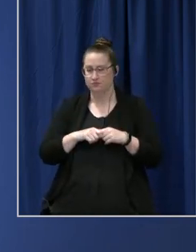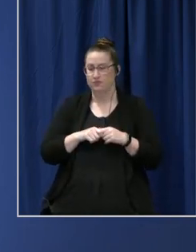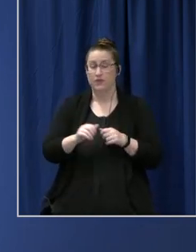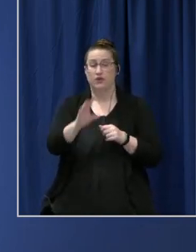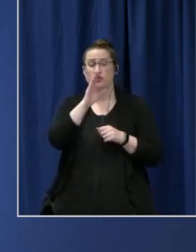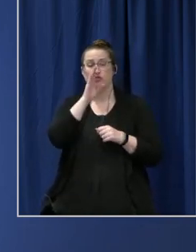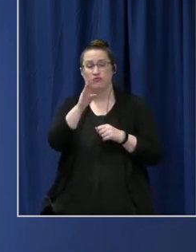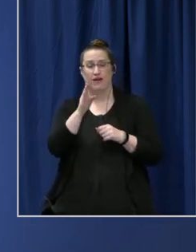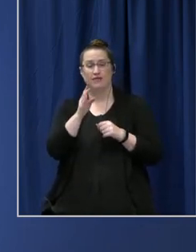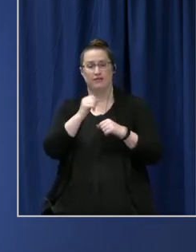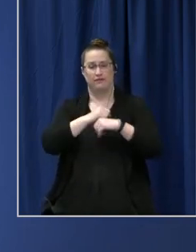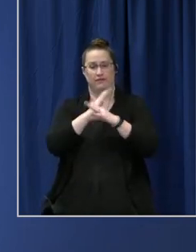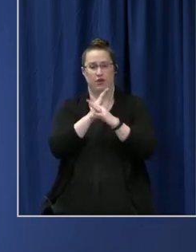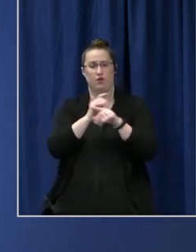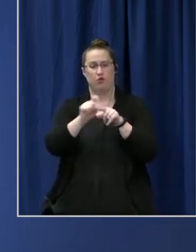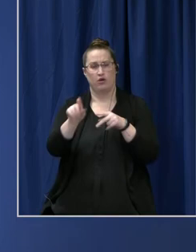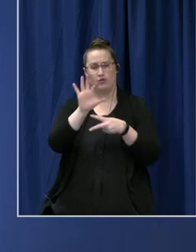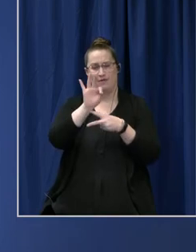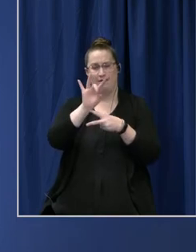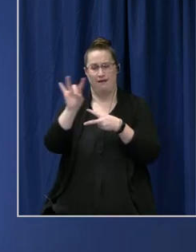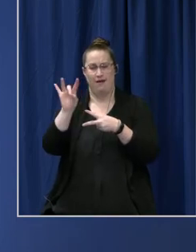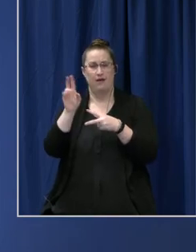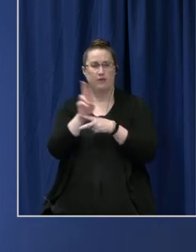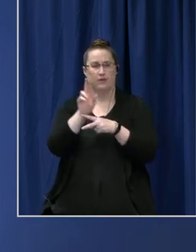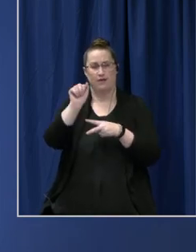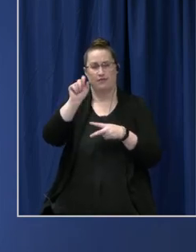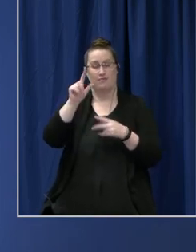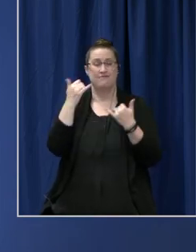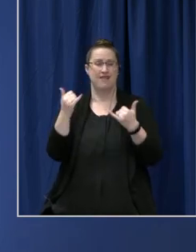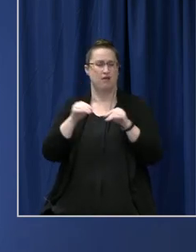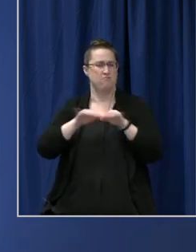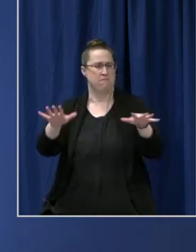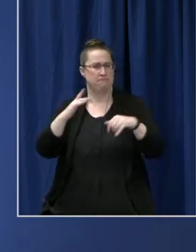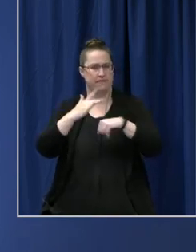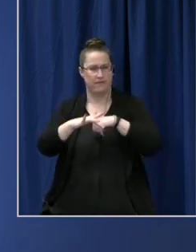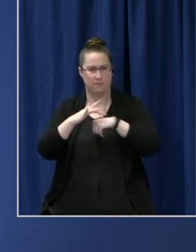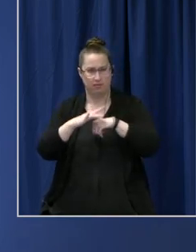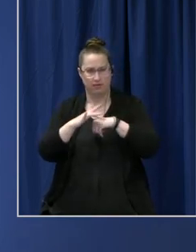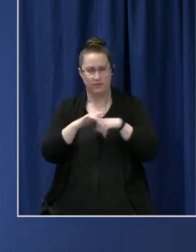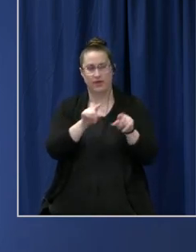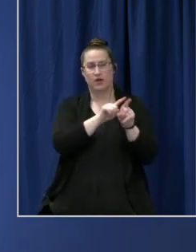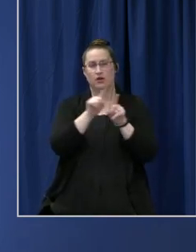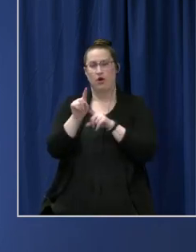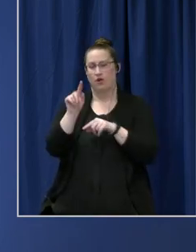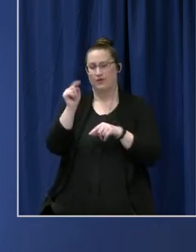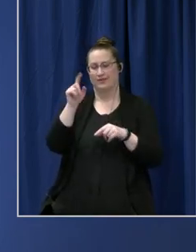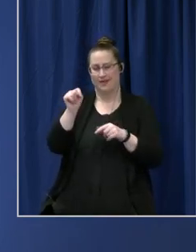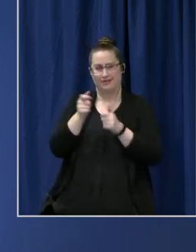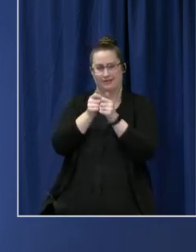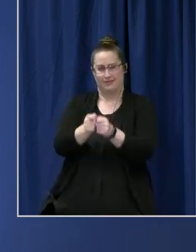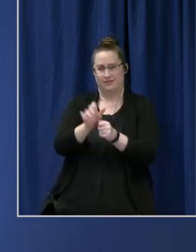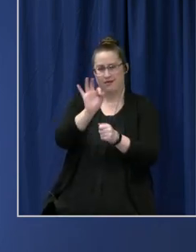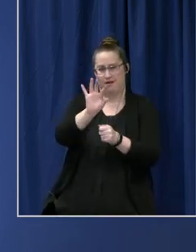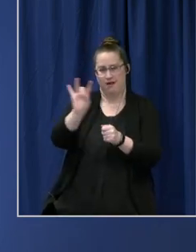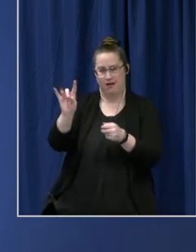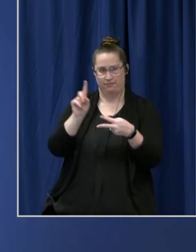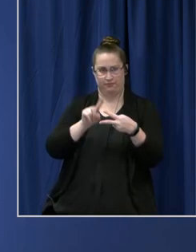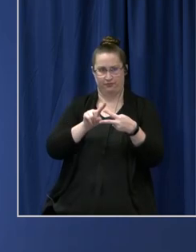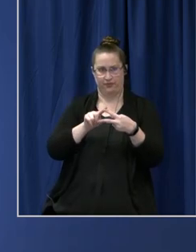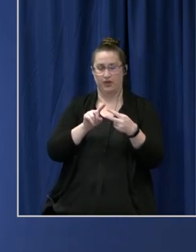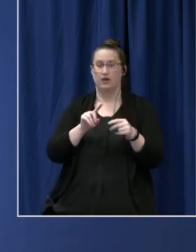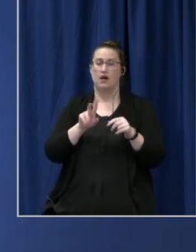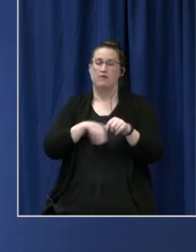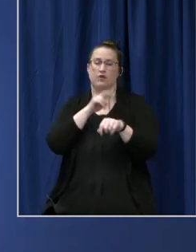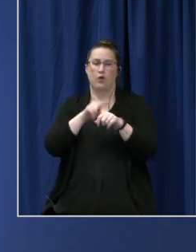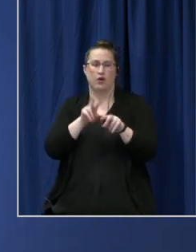calling to 988 for users of American Sign Language is now available, as well as text to 988. And we, of course, we look forward to the